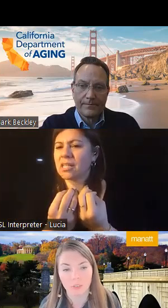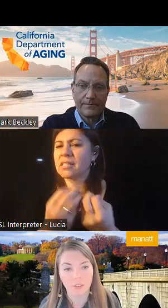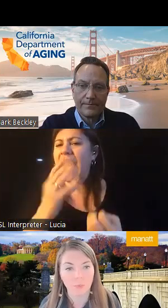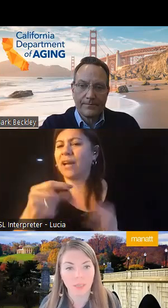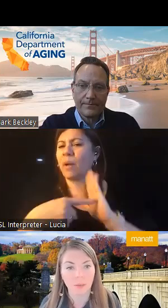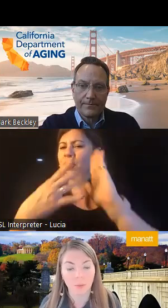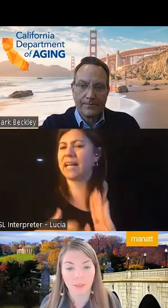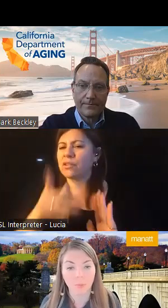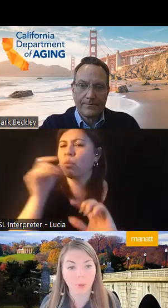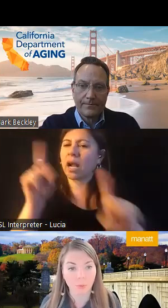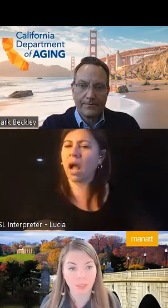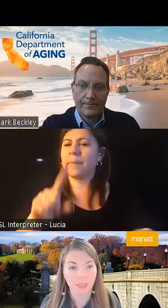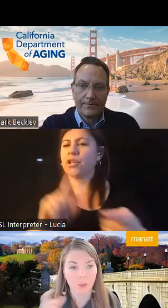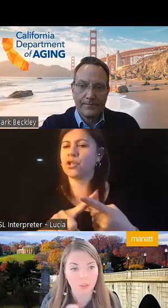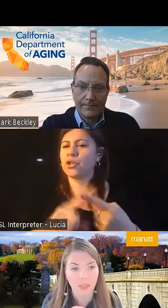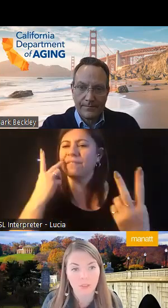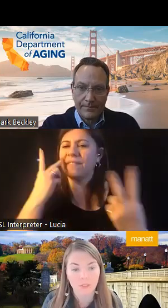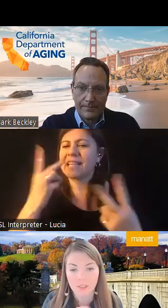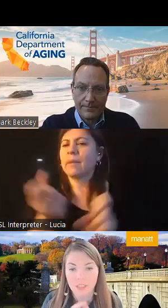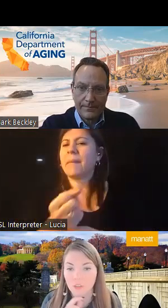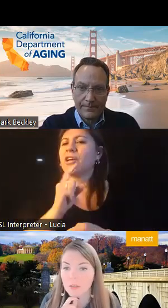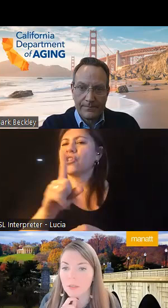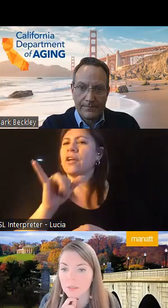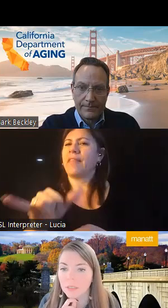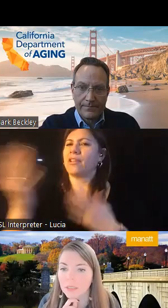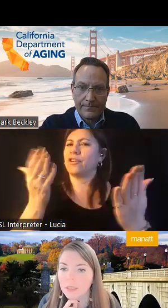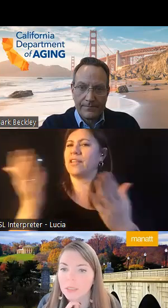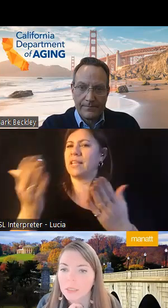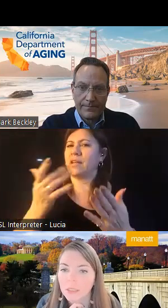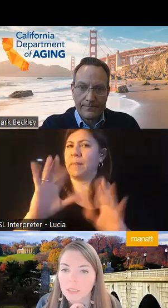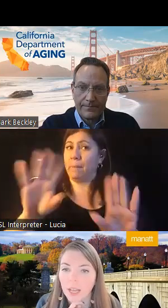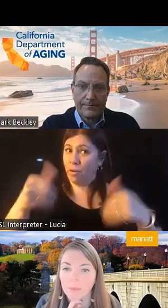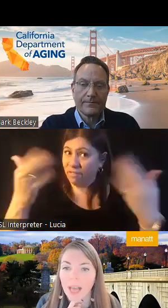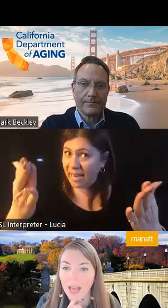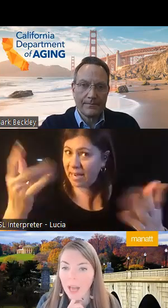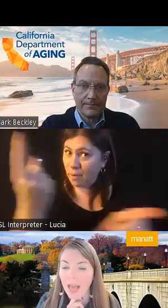and ensure services are being provided appropriately in those types of visitations.